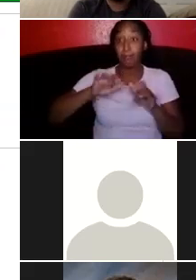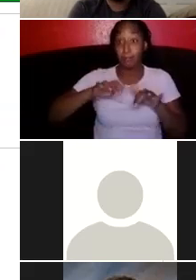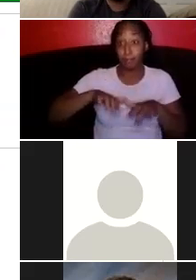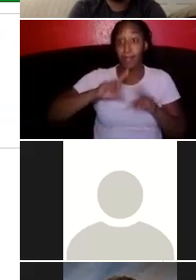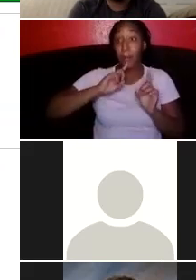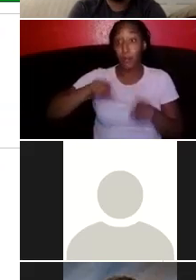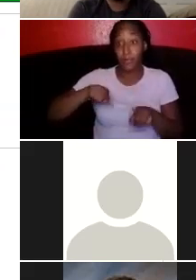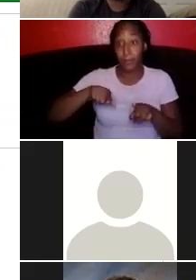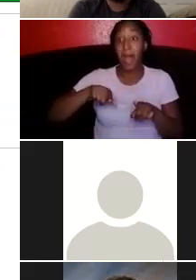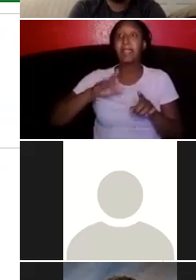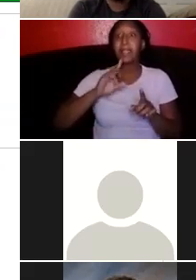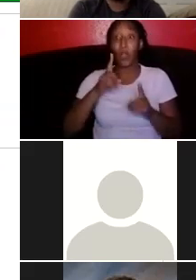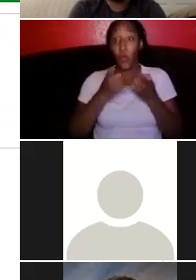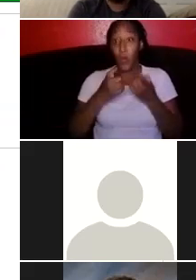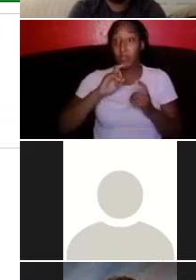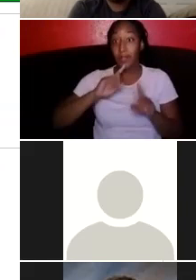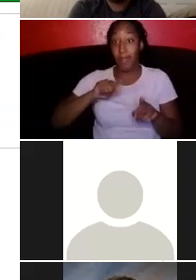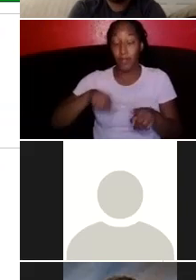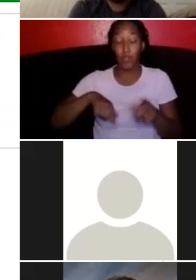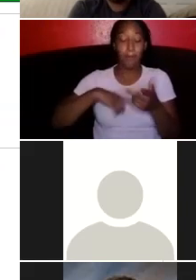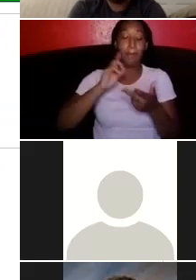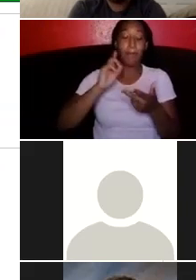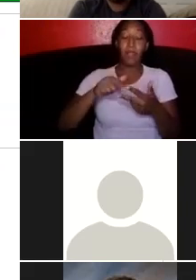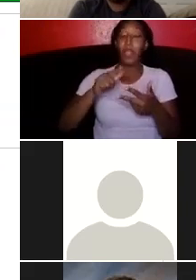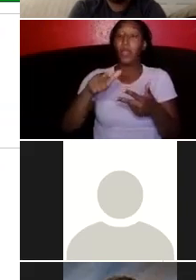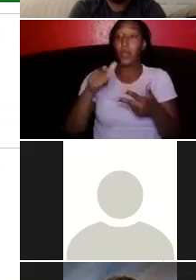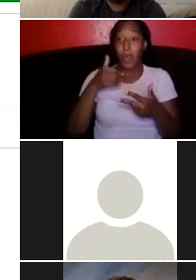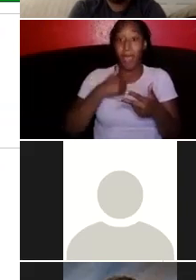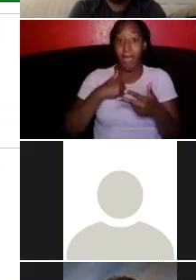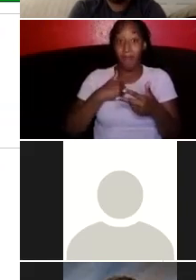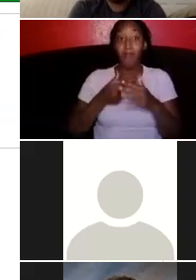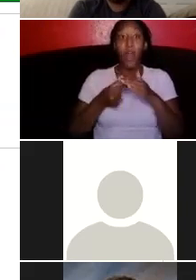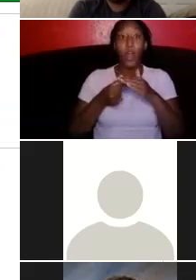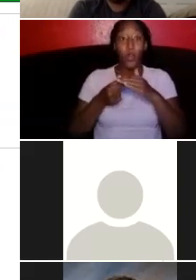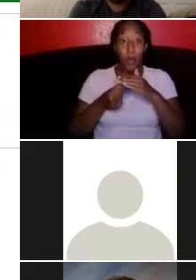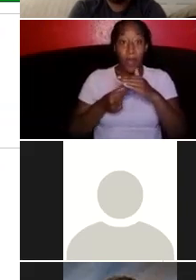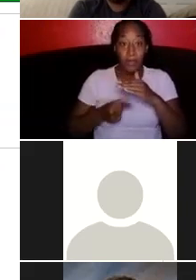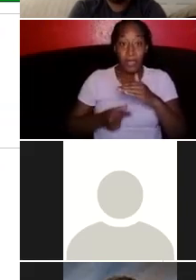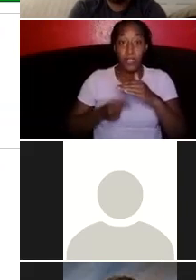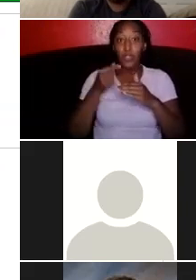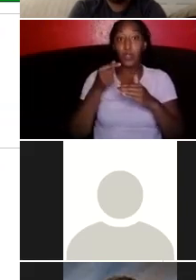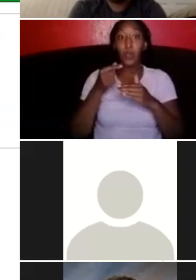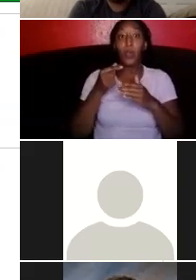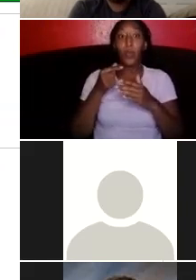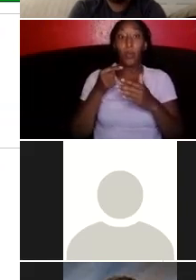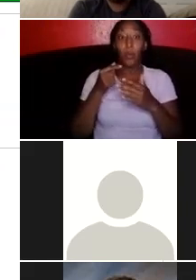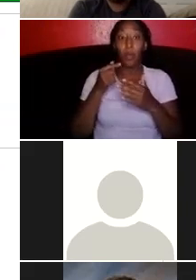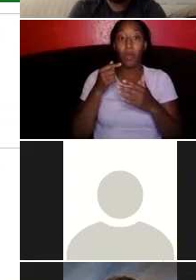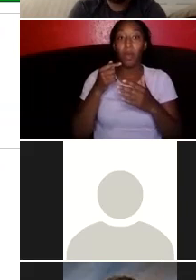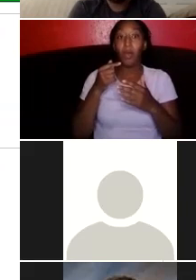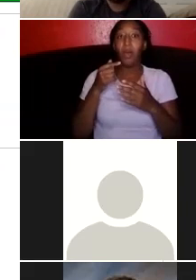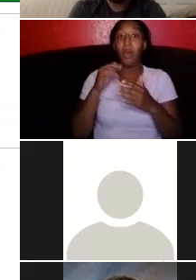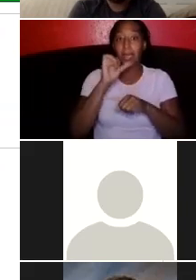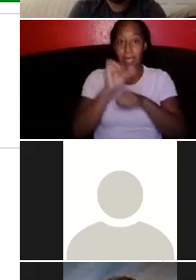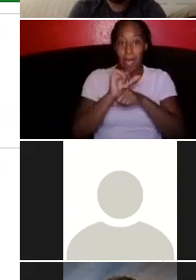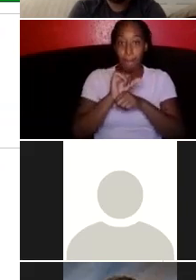7 deals with Newton's laws that we talked about on Monday. Okay, so that's your opportunity to